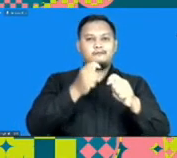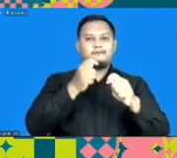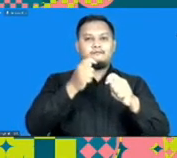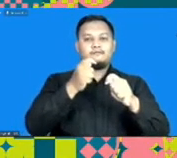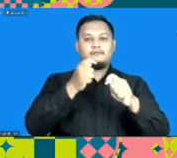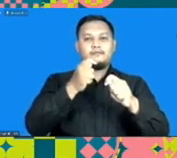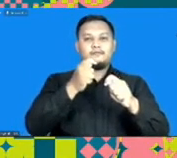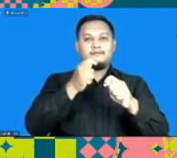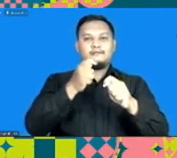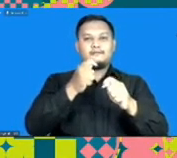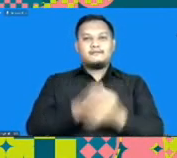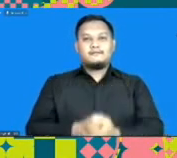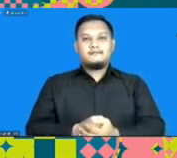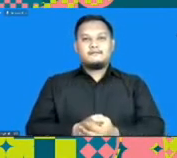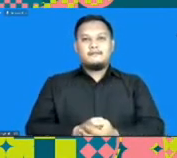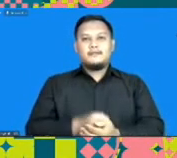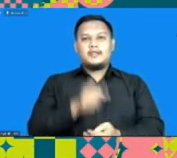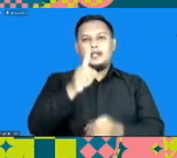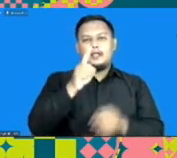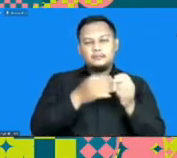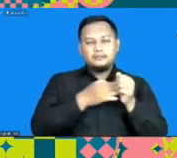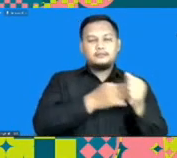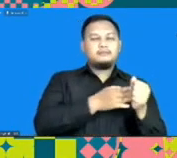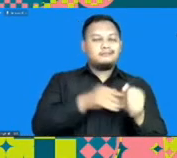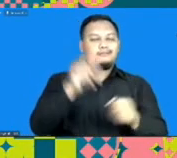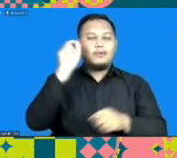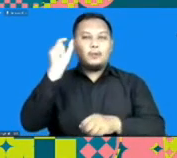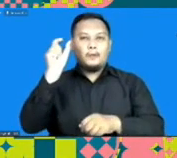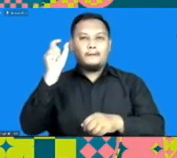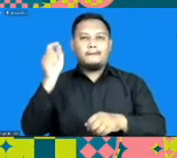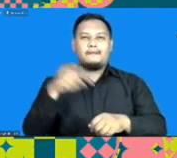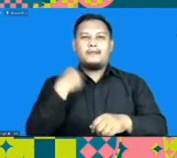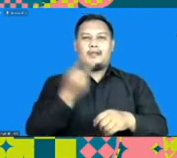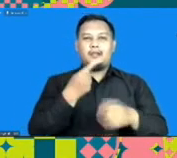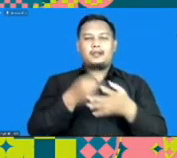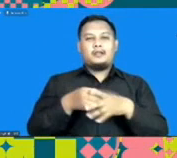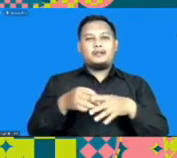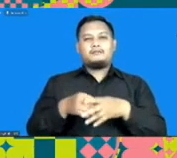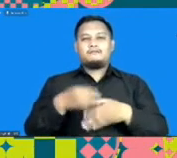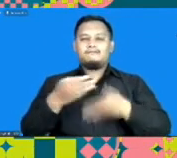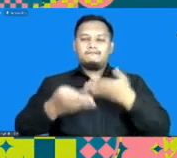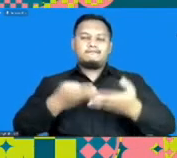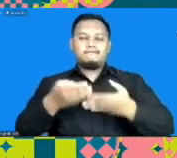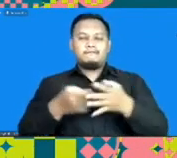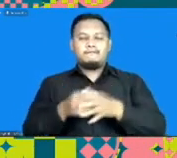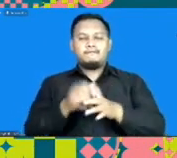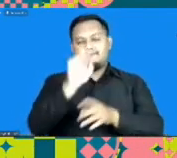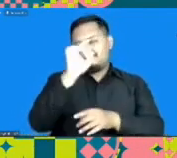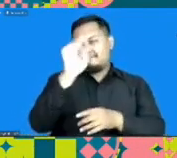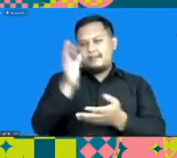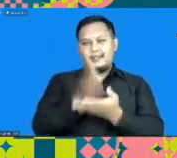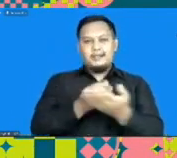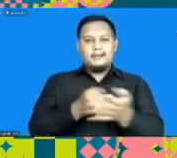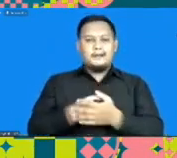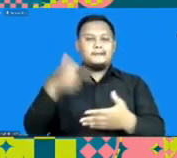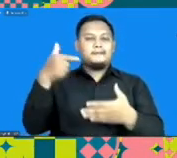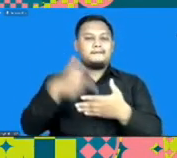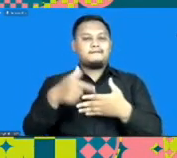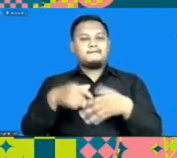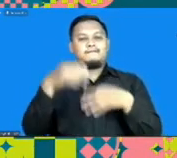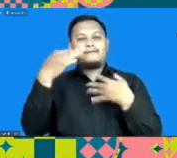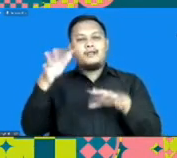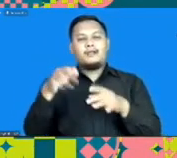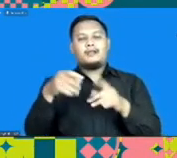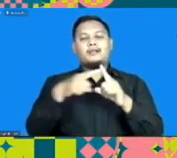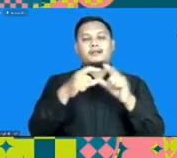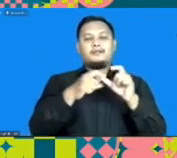guidance, because we are operating in many different sectors, right? From banking, oil and gas, mineral, insurance. So that's why the first one